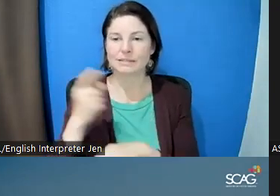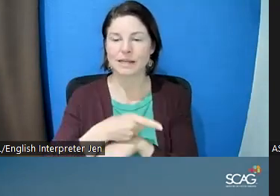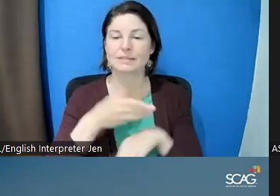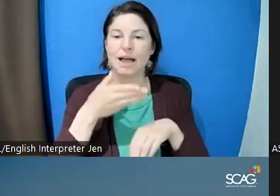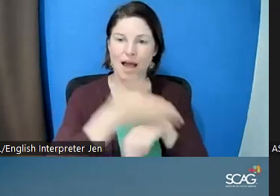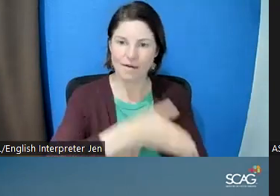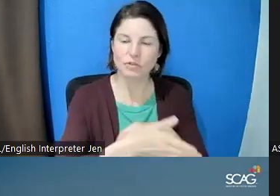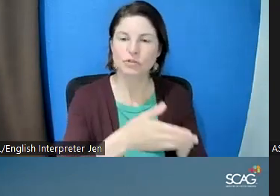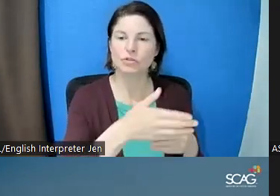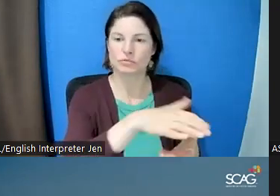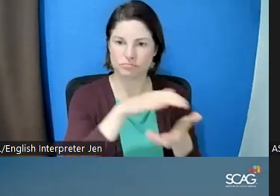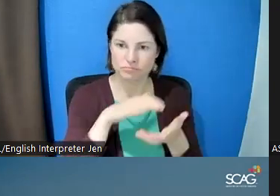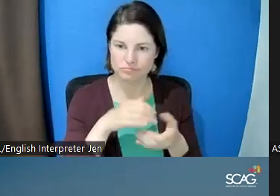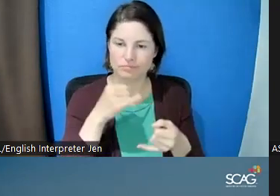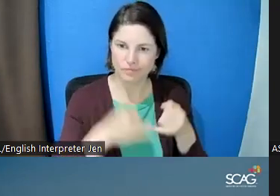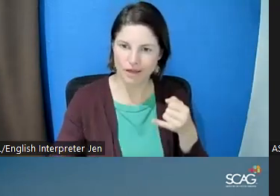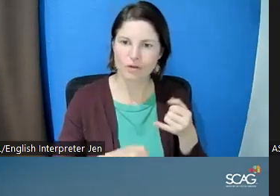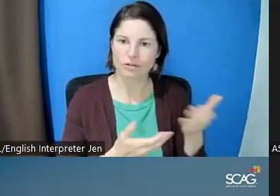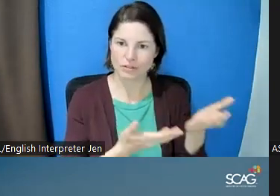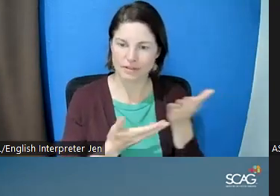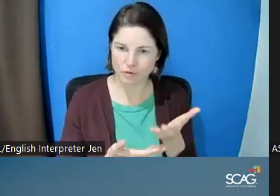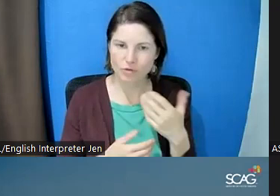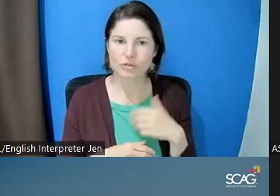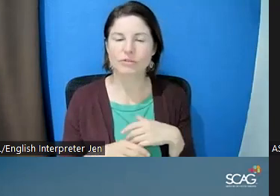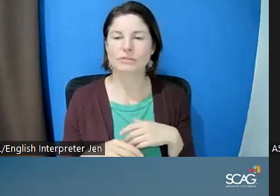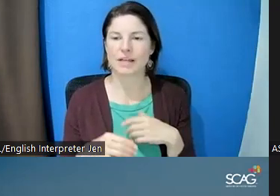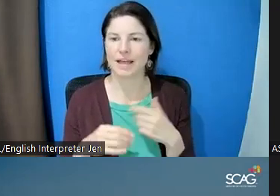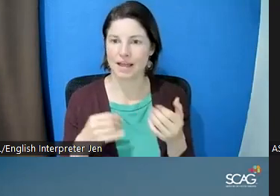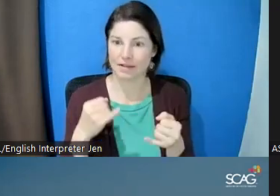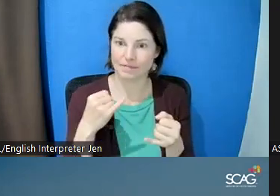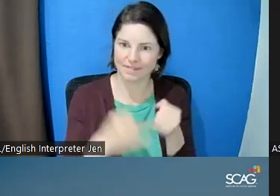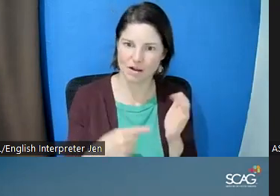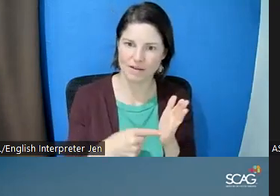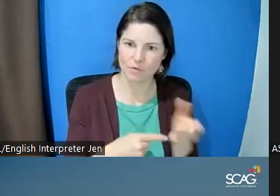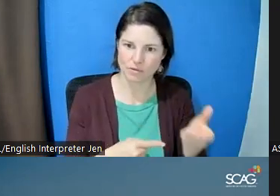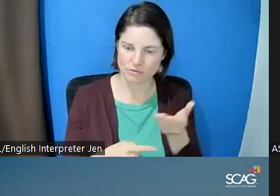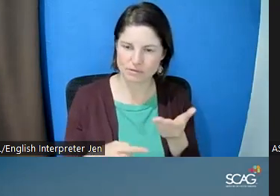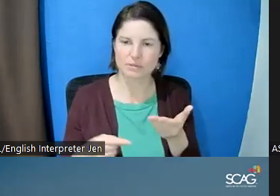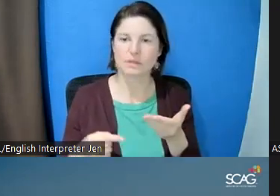of the final invoice. So within 60 days.